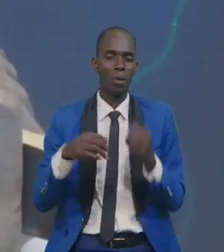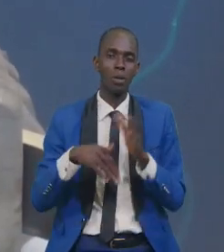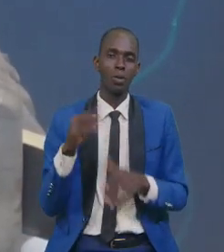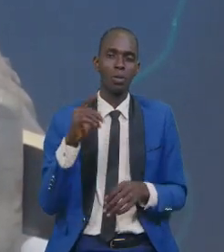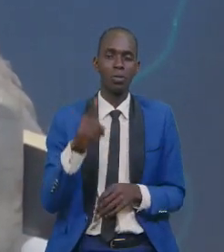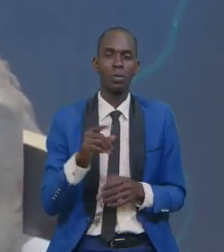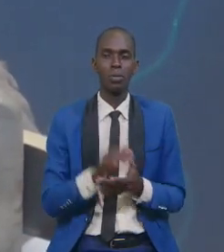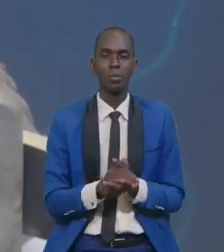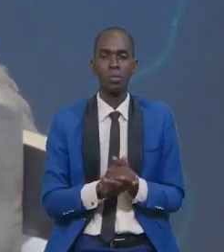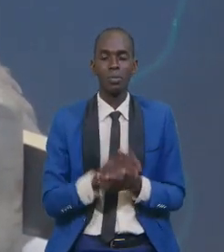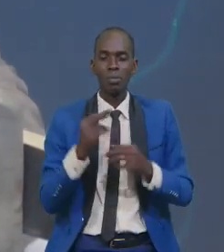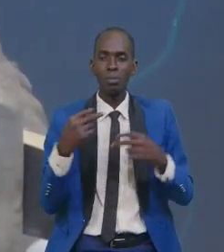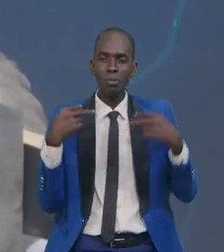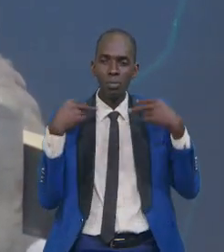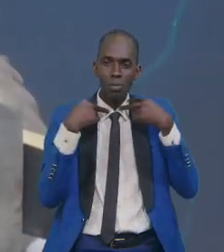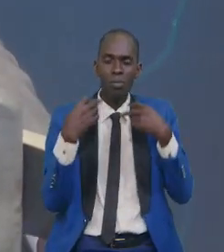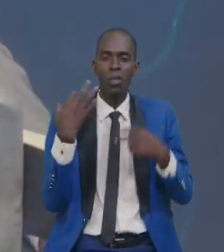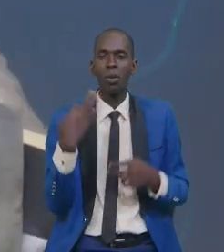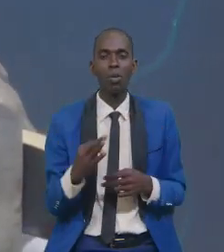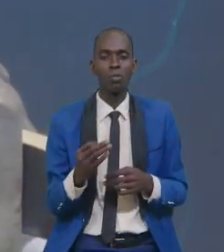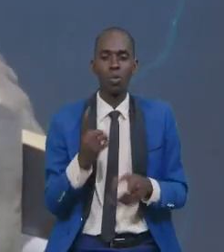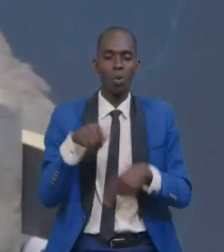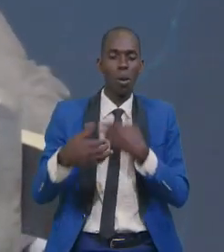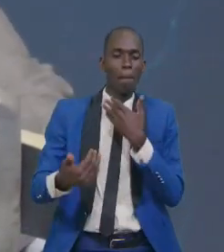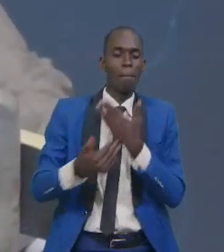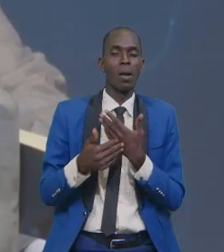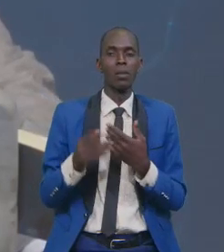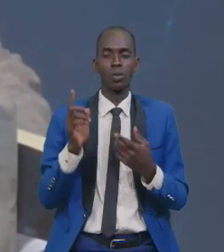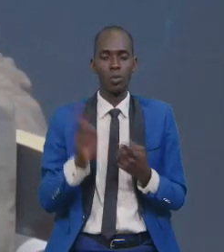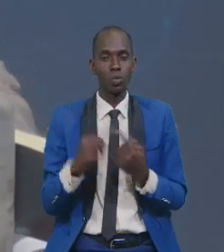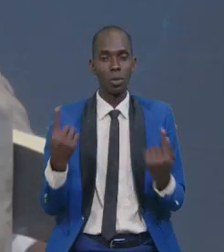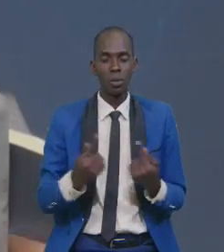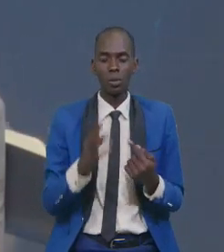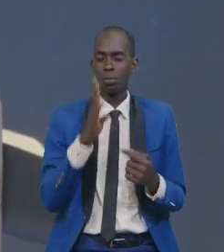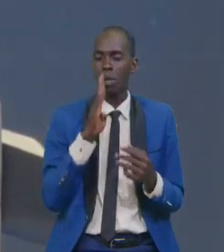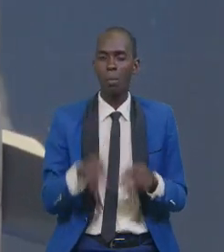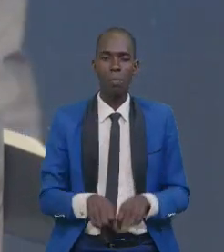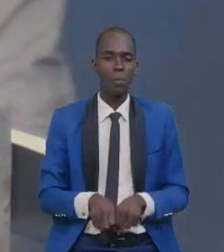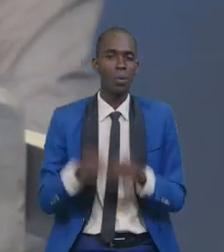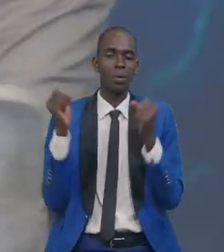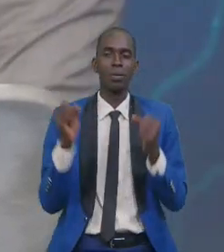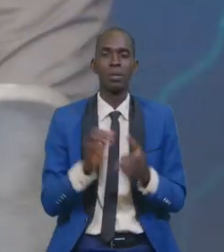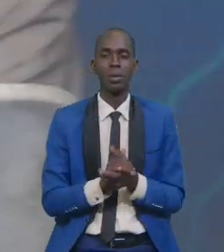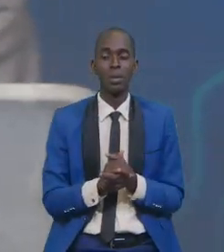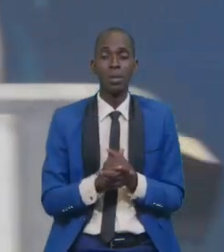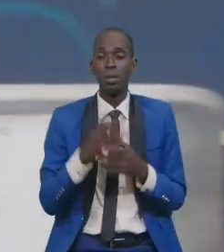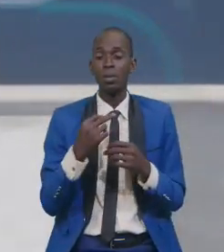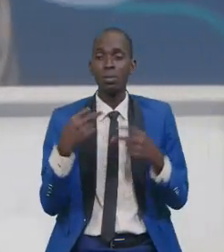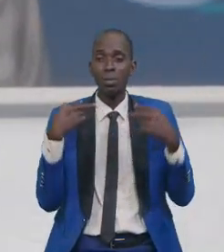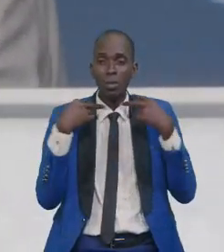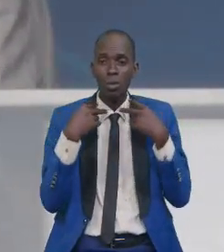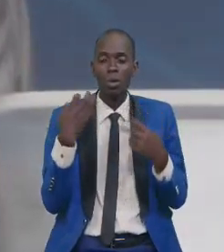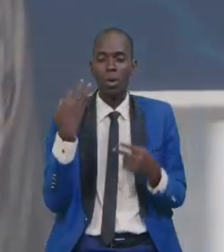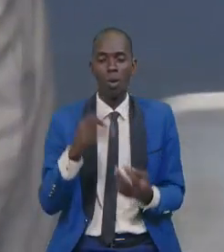The yoke of apostasy be broken. The yoke of